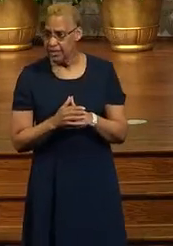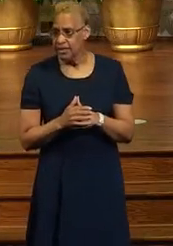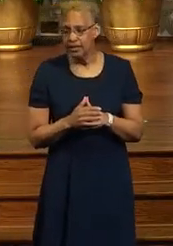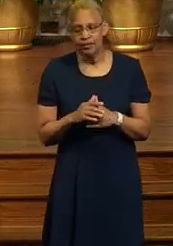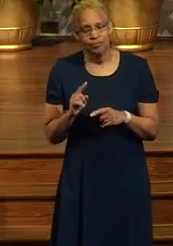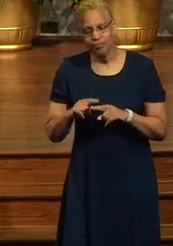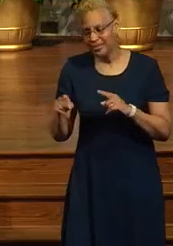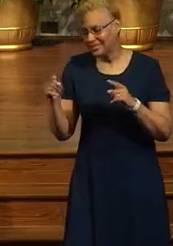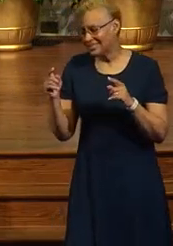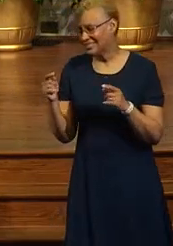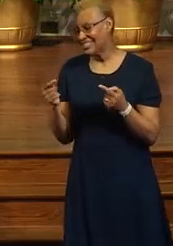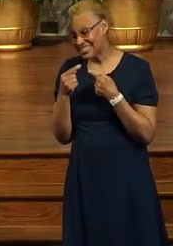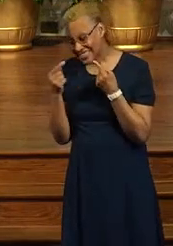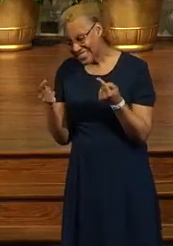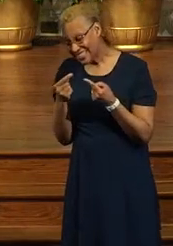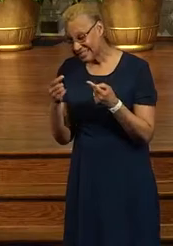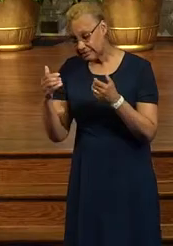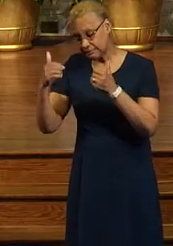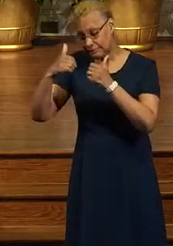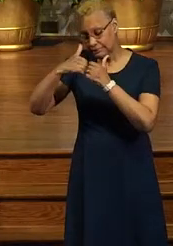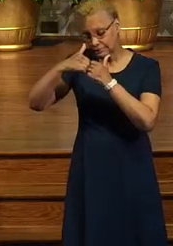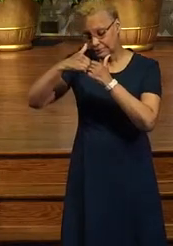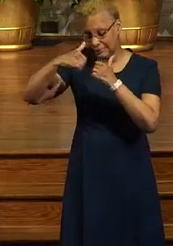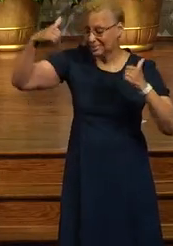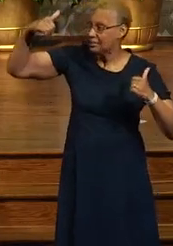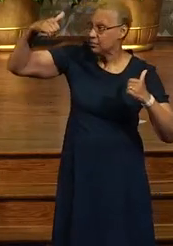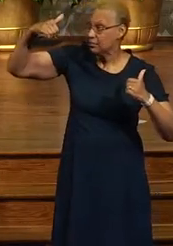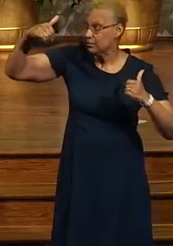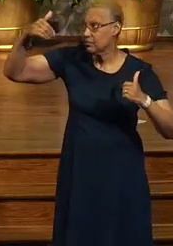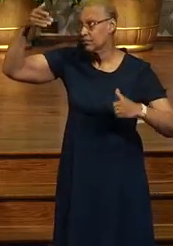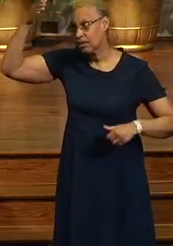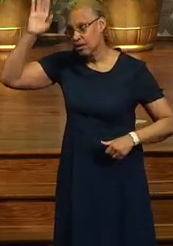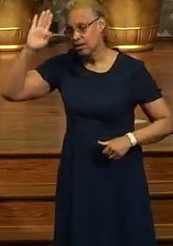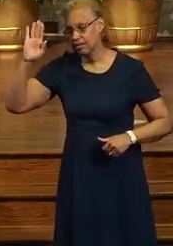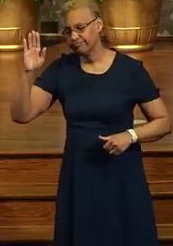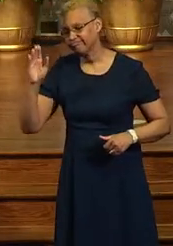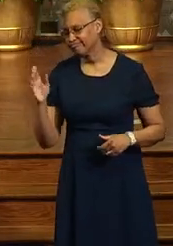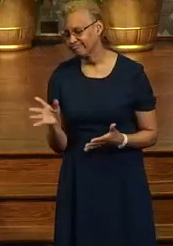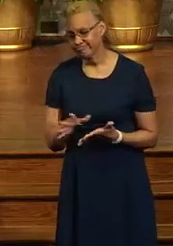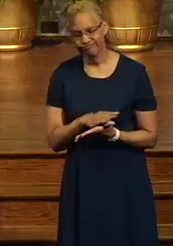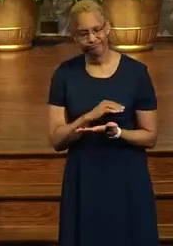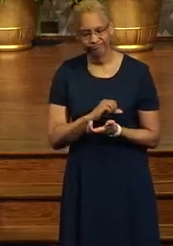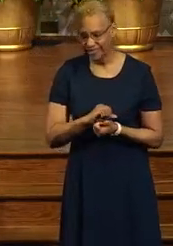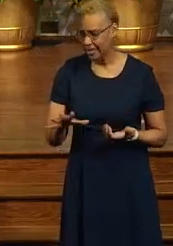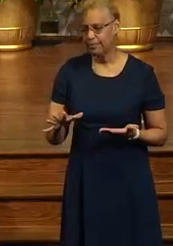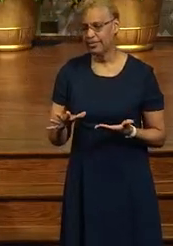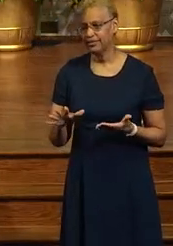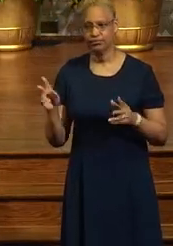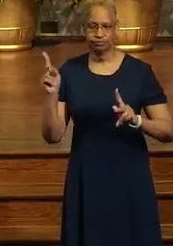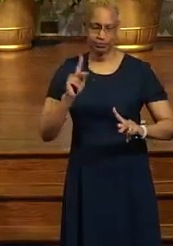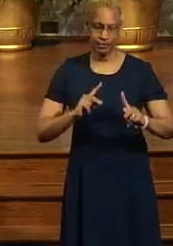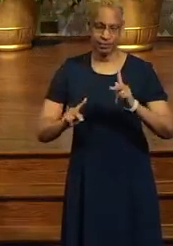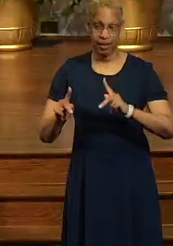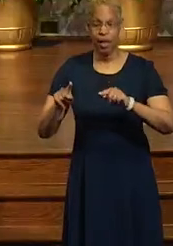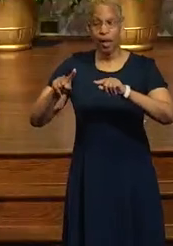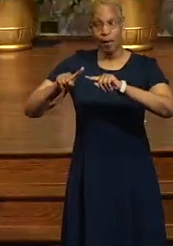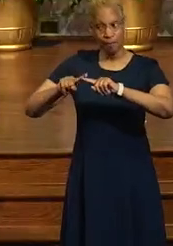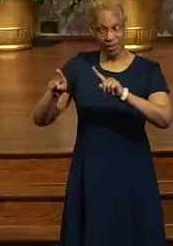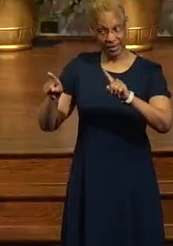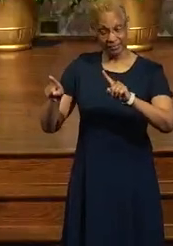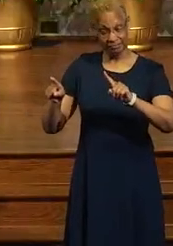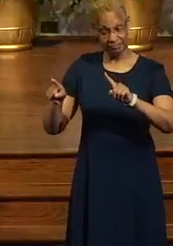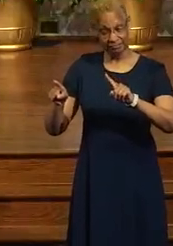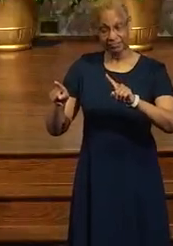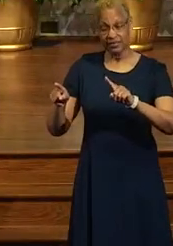separated from God, damaged good. But I praise God that in the midst of